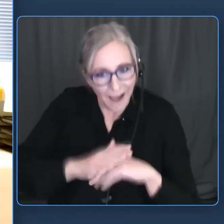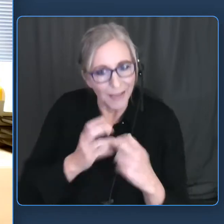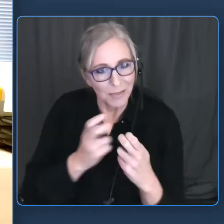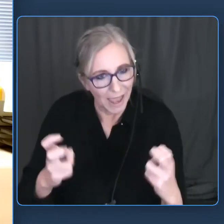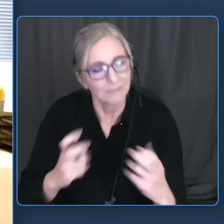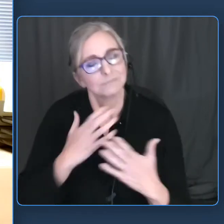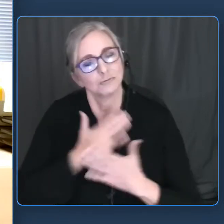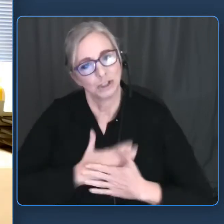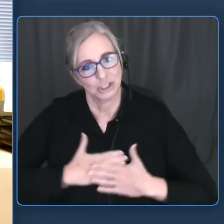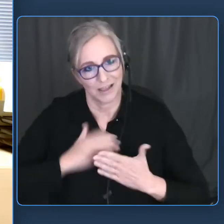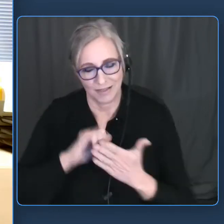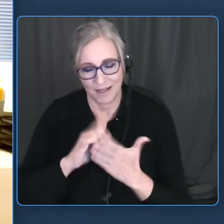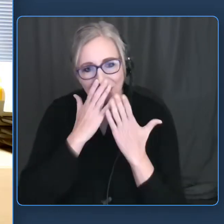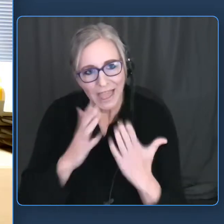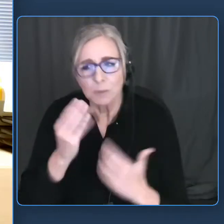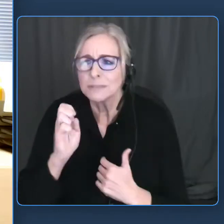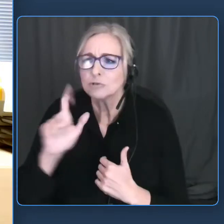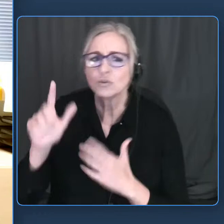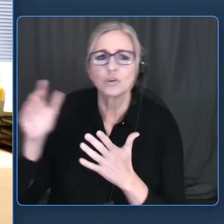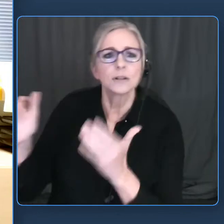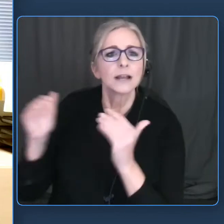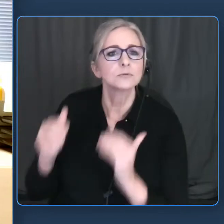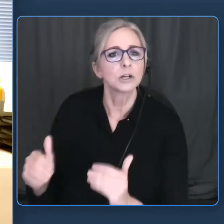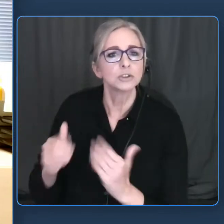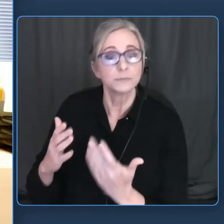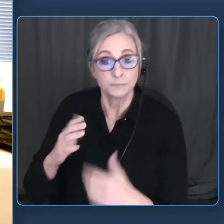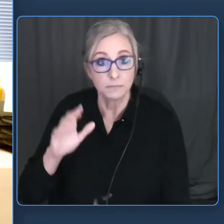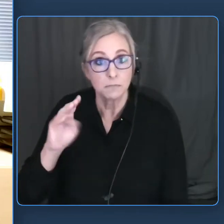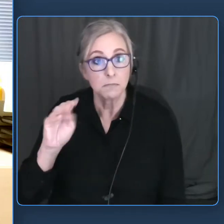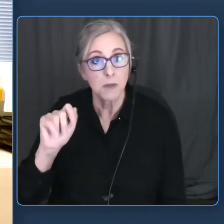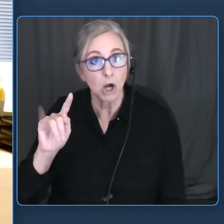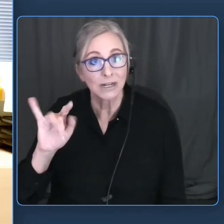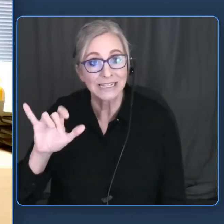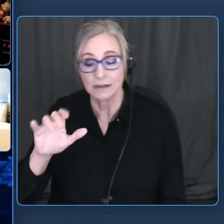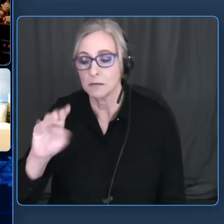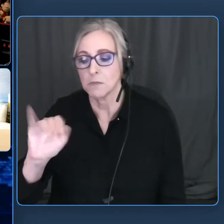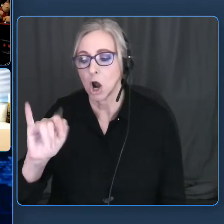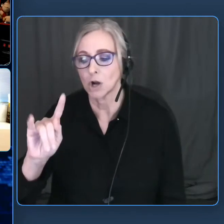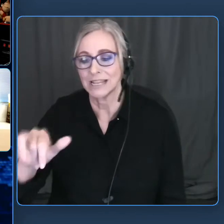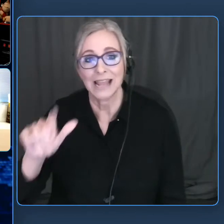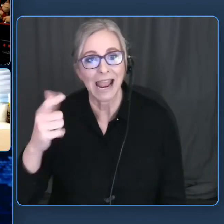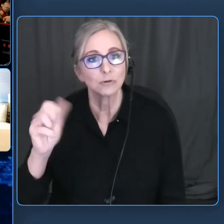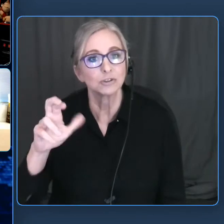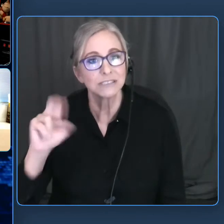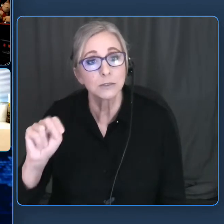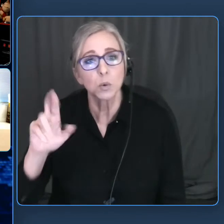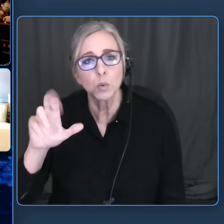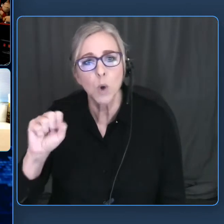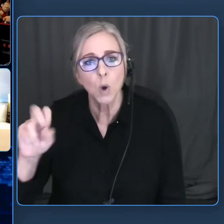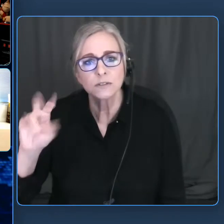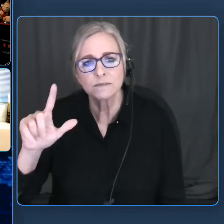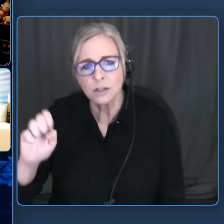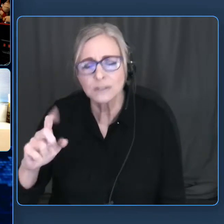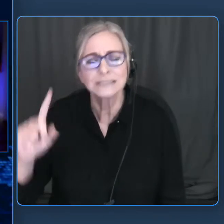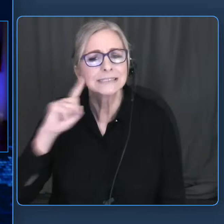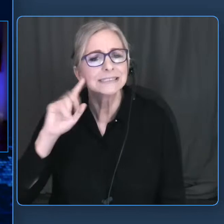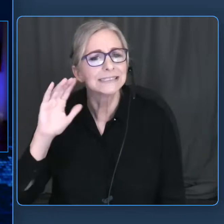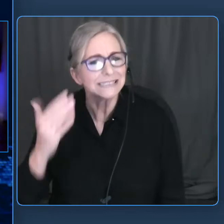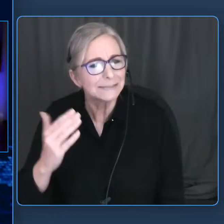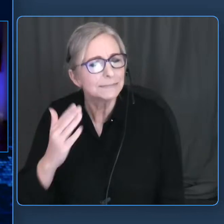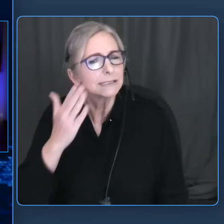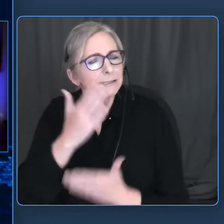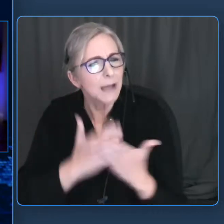panel. Mitchell, what's our next question? Marty Anderson from Roseville asked, it sounds like some